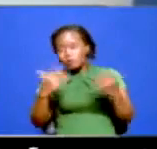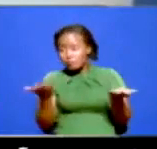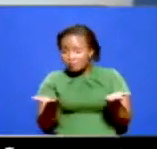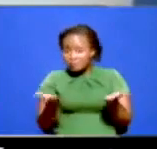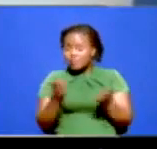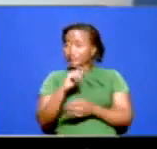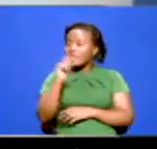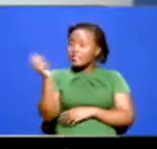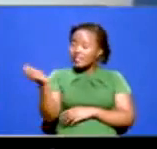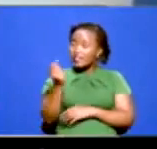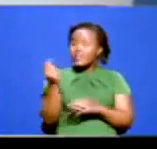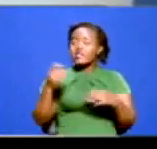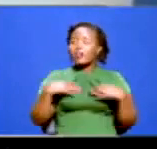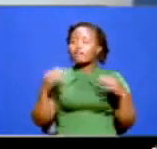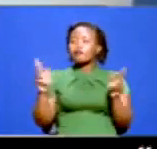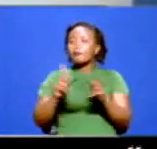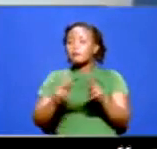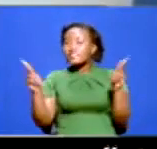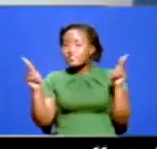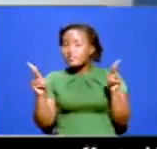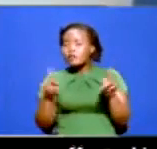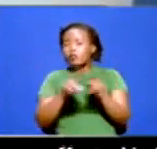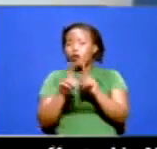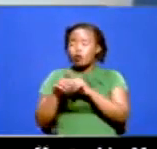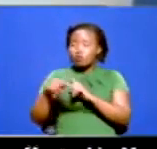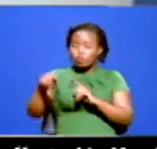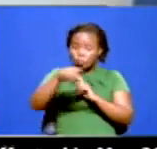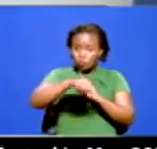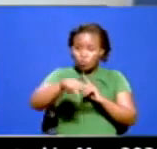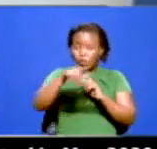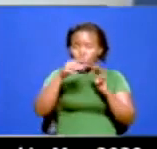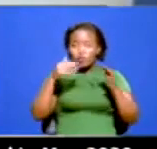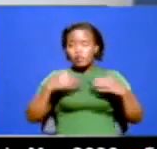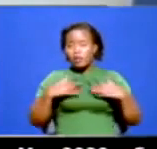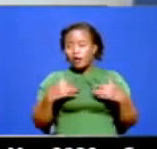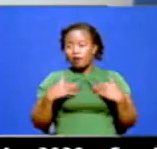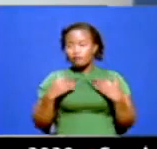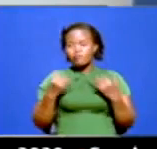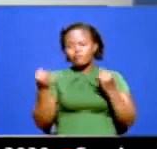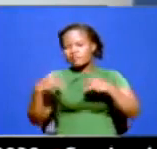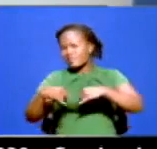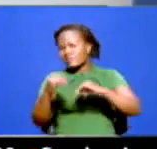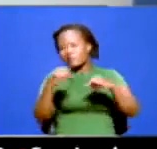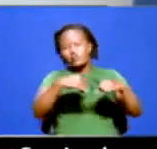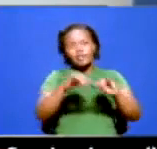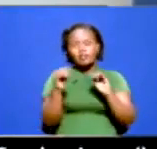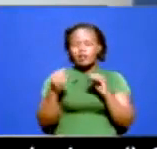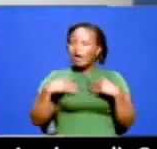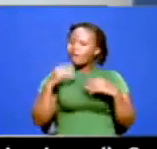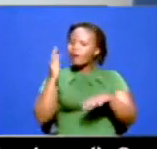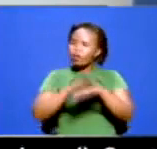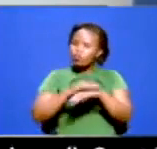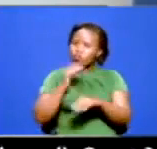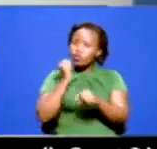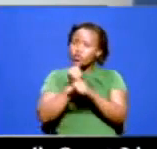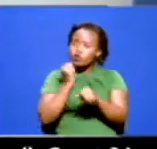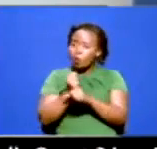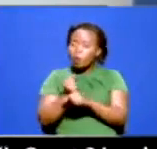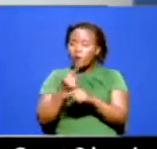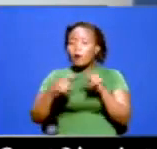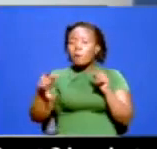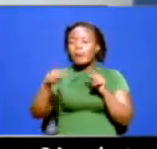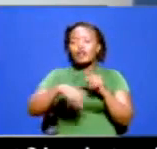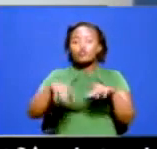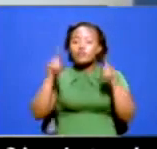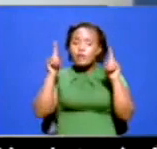the five countries, have gotten to a point where they've done a good job. But we need to move